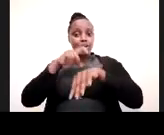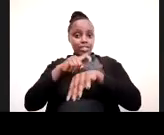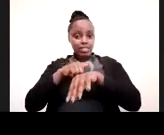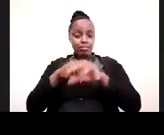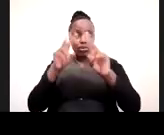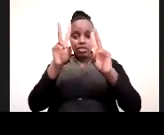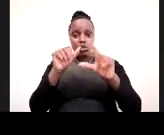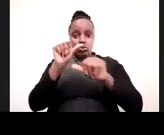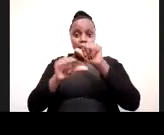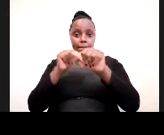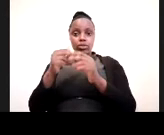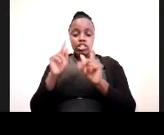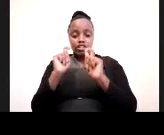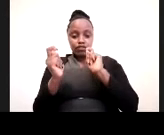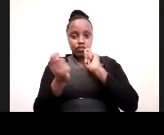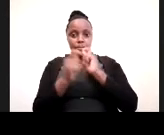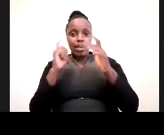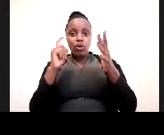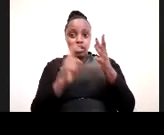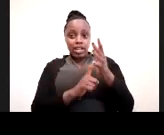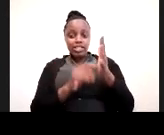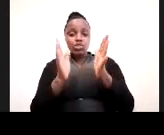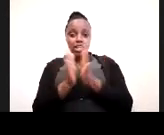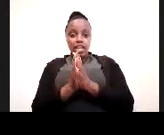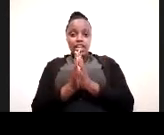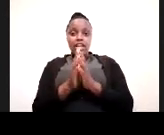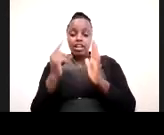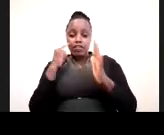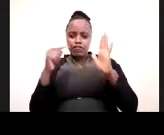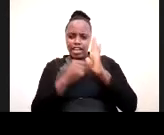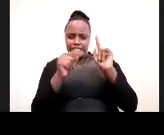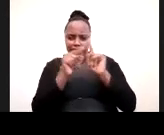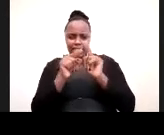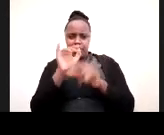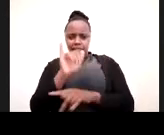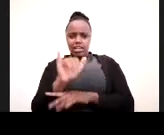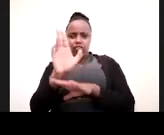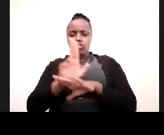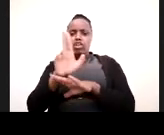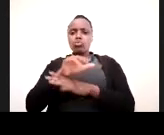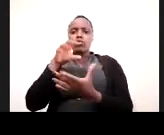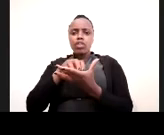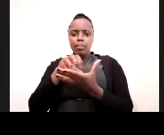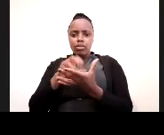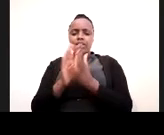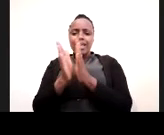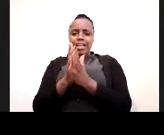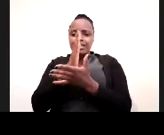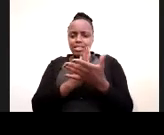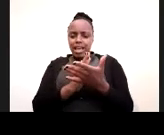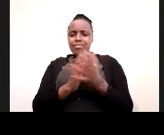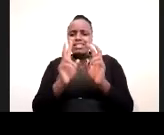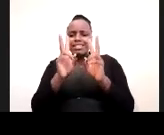know, the reform of a regulation such as this, and that reflects the wide variety of views and positions and some really contentious